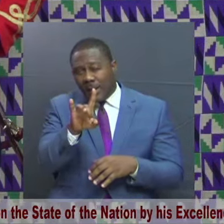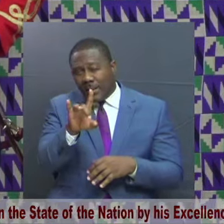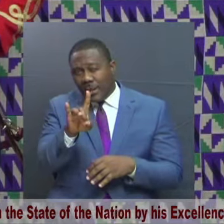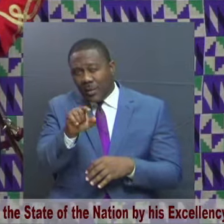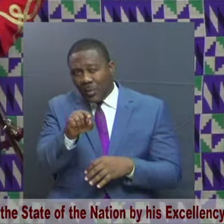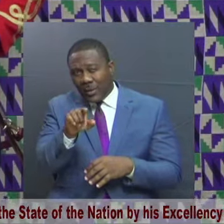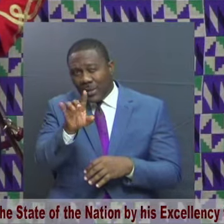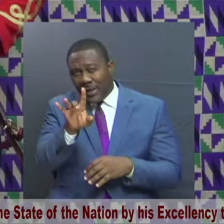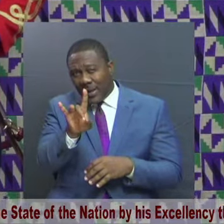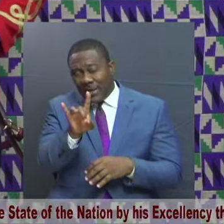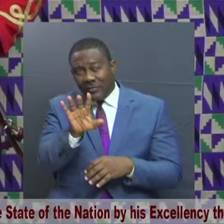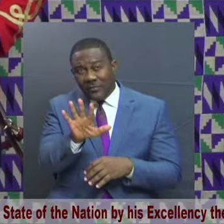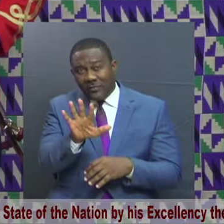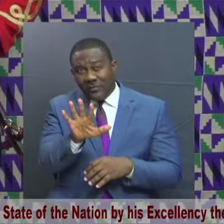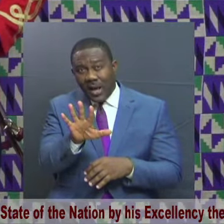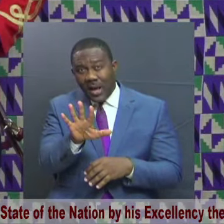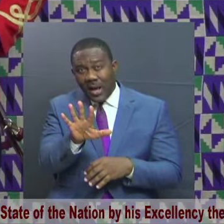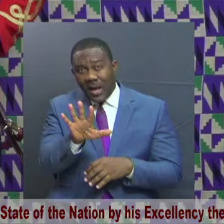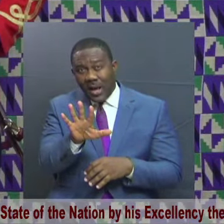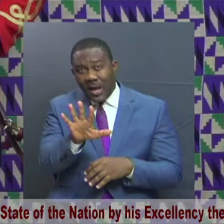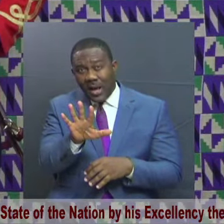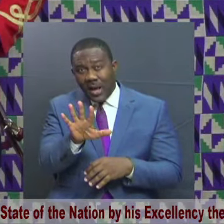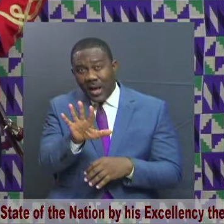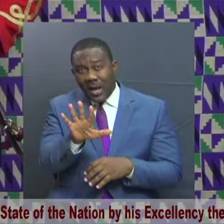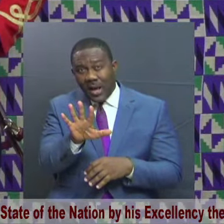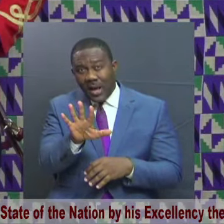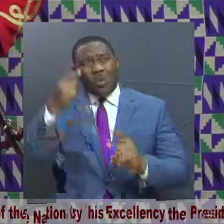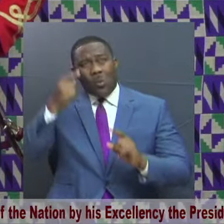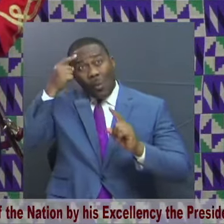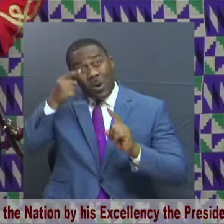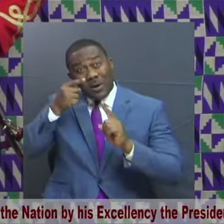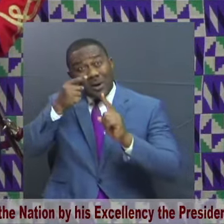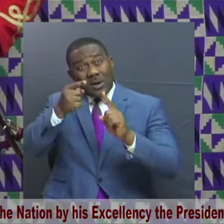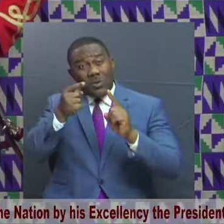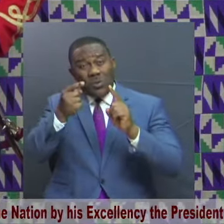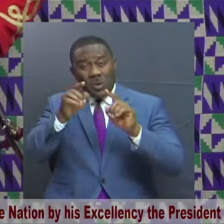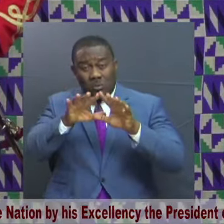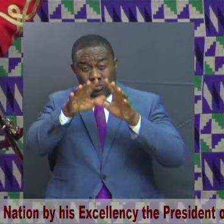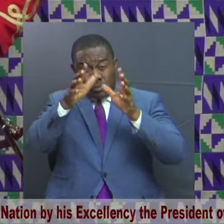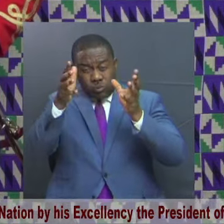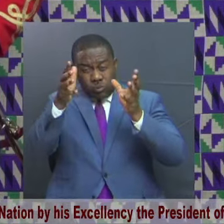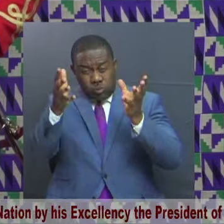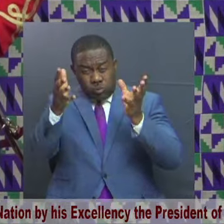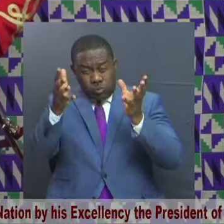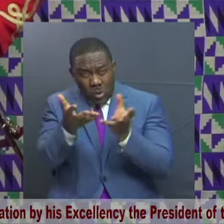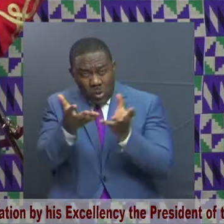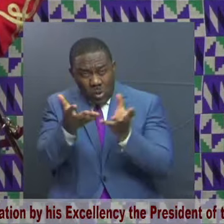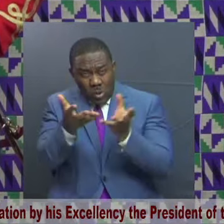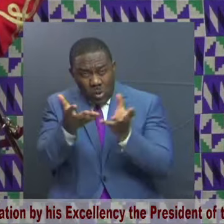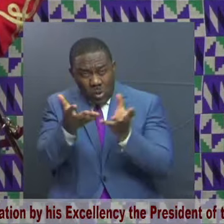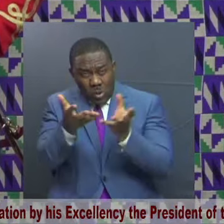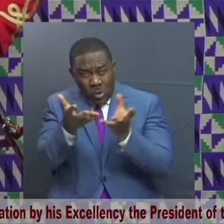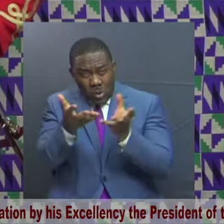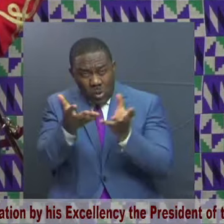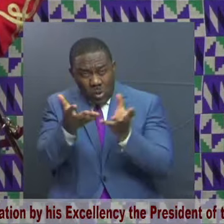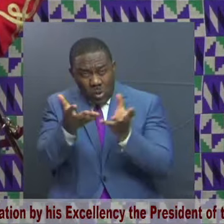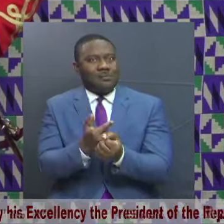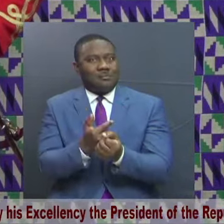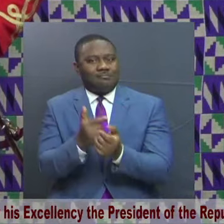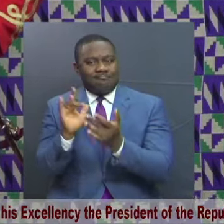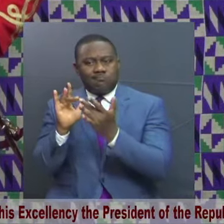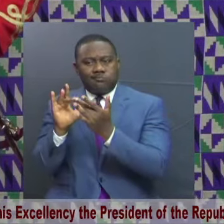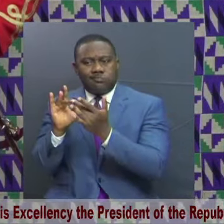8885 per. we are aiming to achieve universal access this year by connecting an